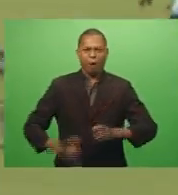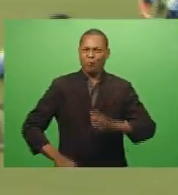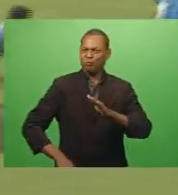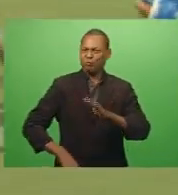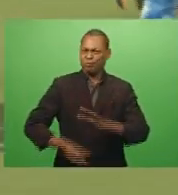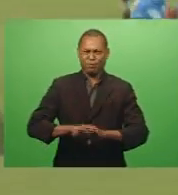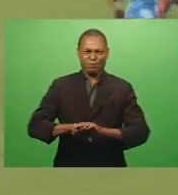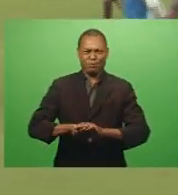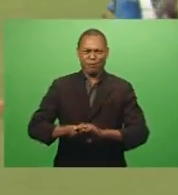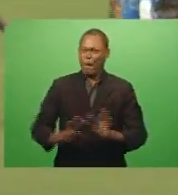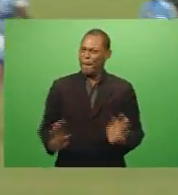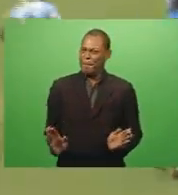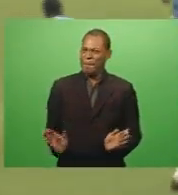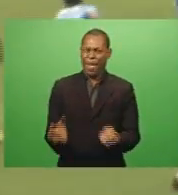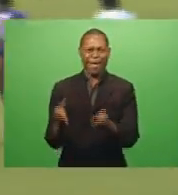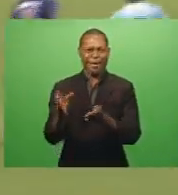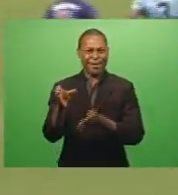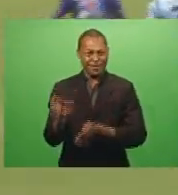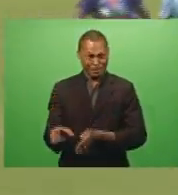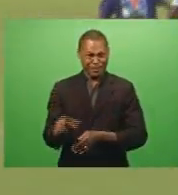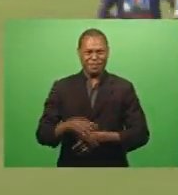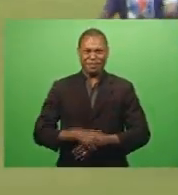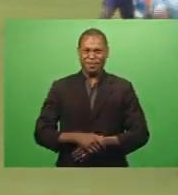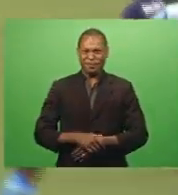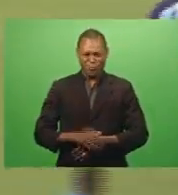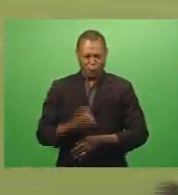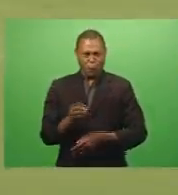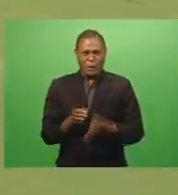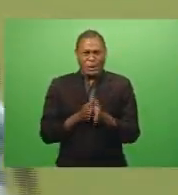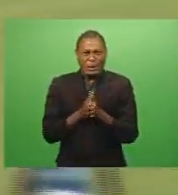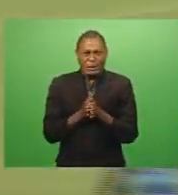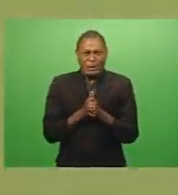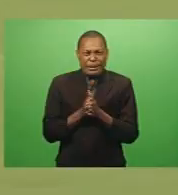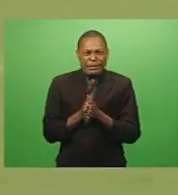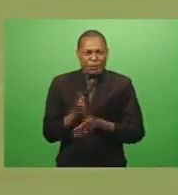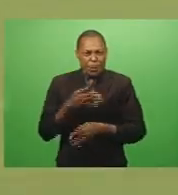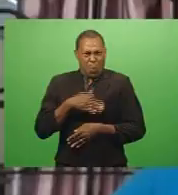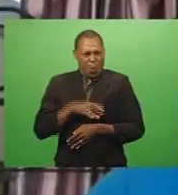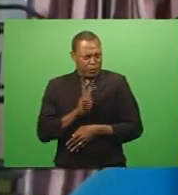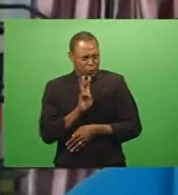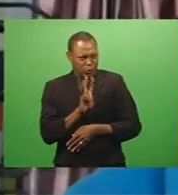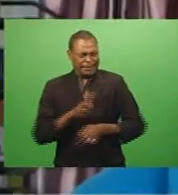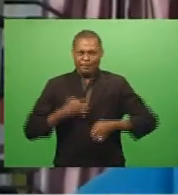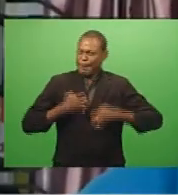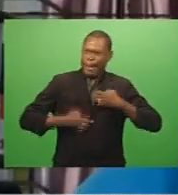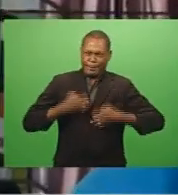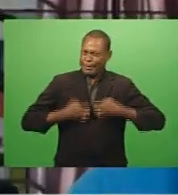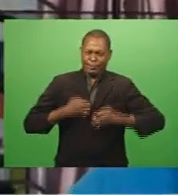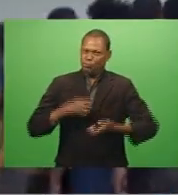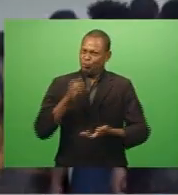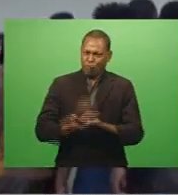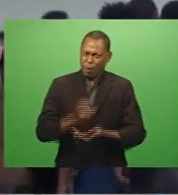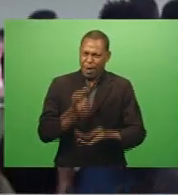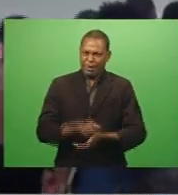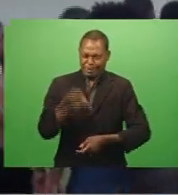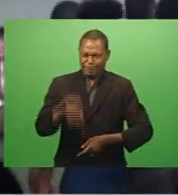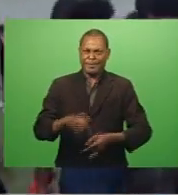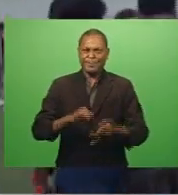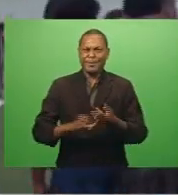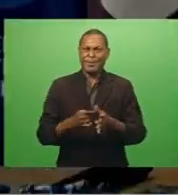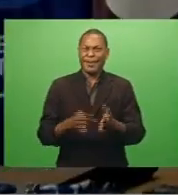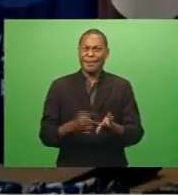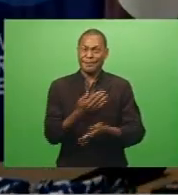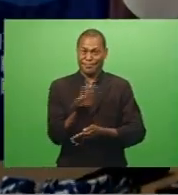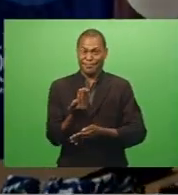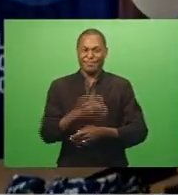So we are really looking forward and excited in watching them play this Saturday. The team